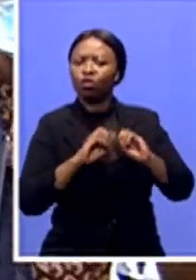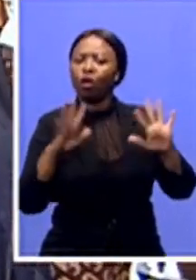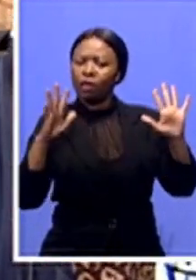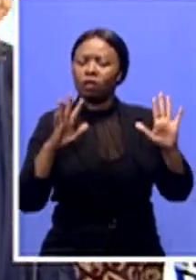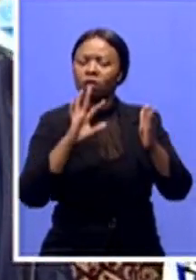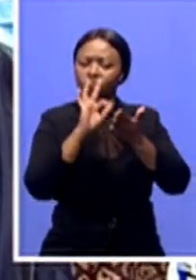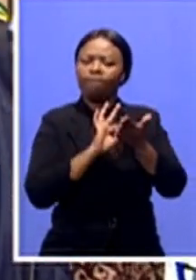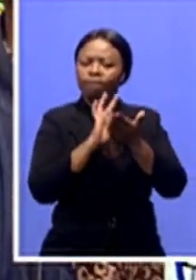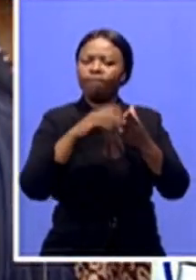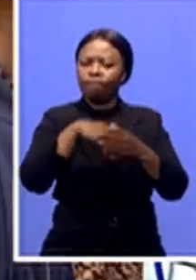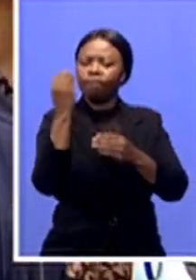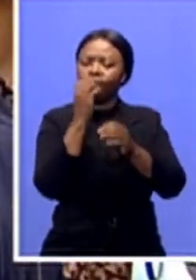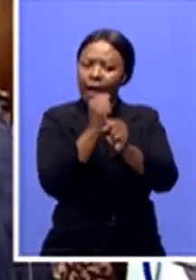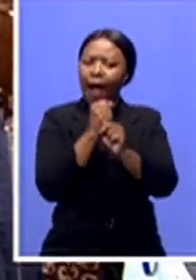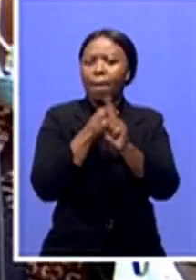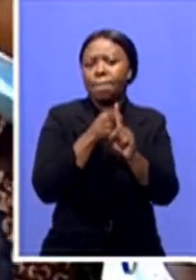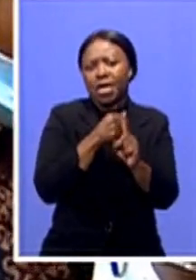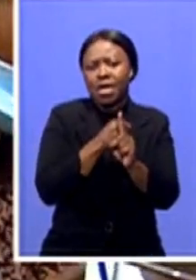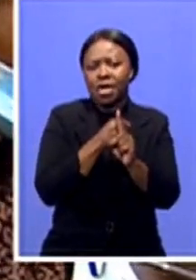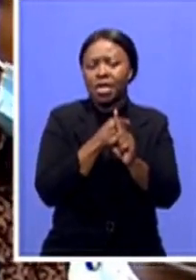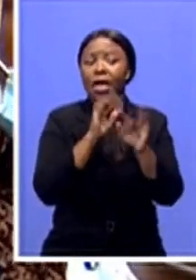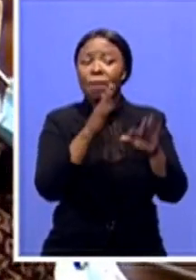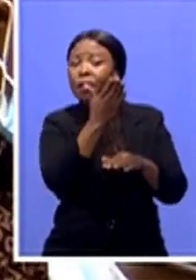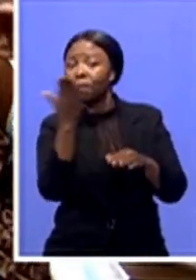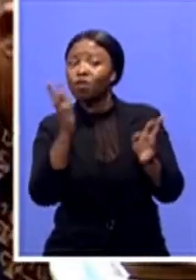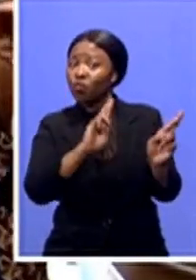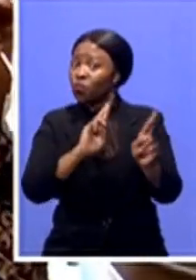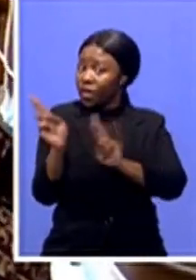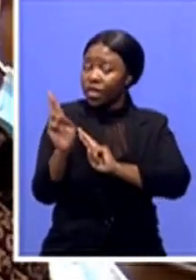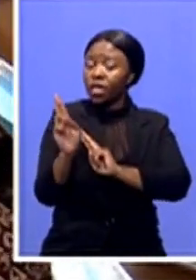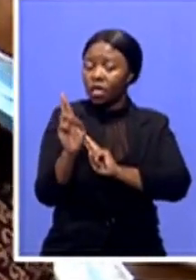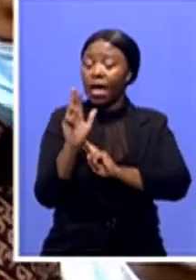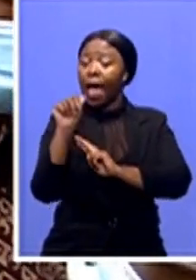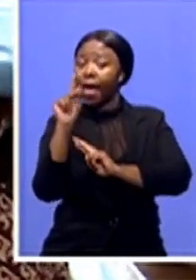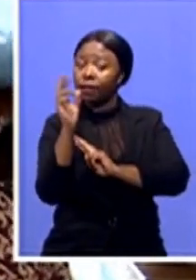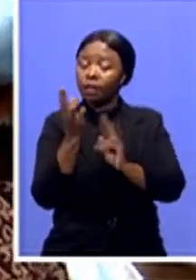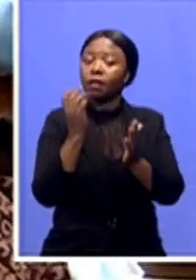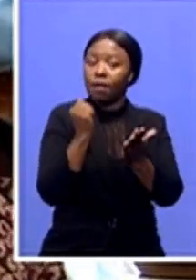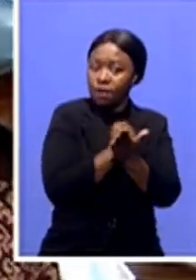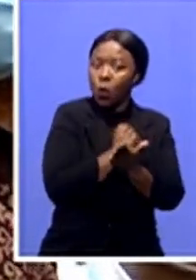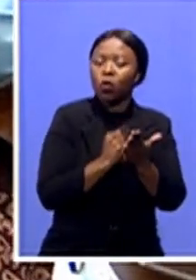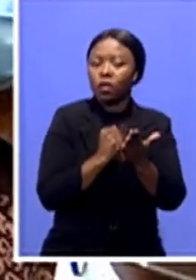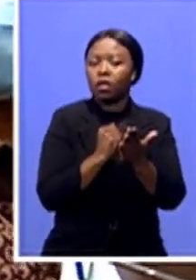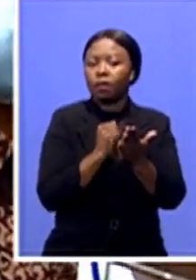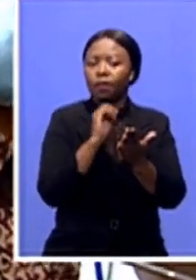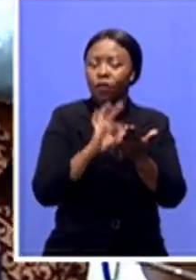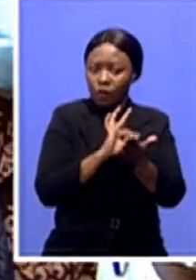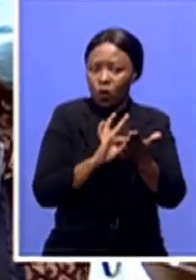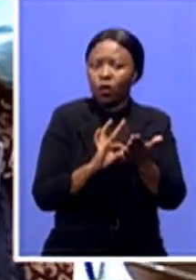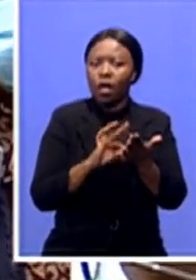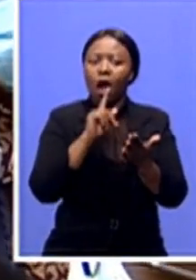Our people are ready to vote for the ANC so that we can win municipality after